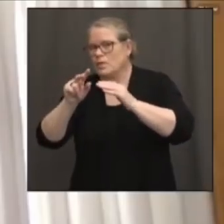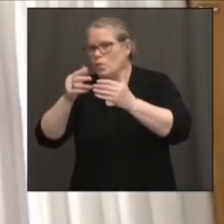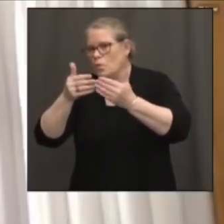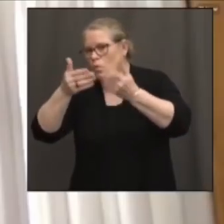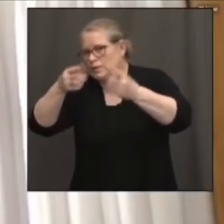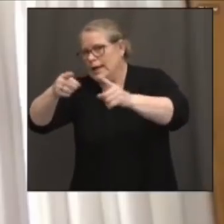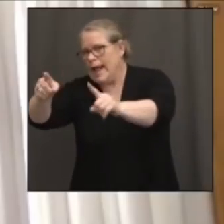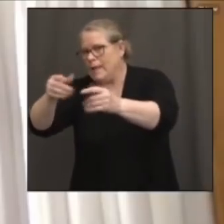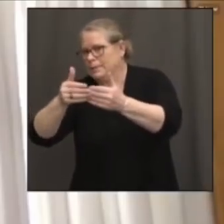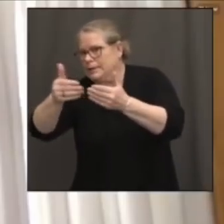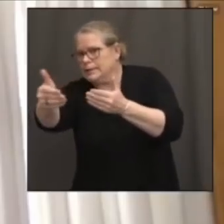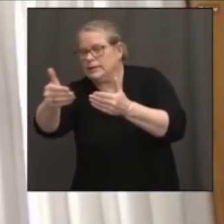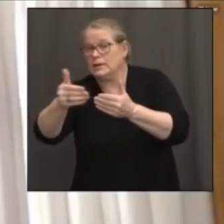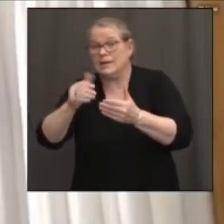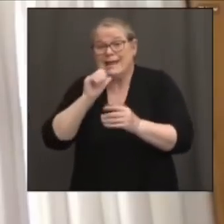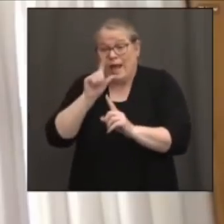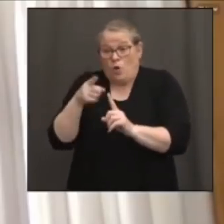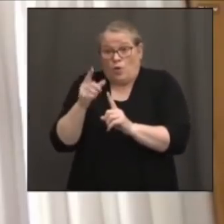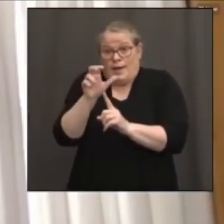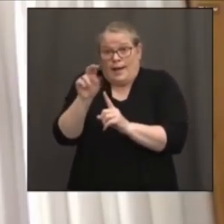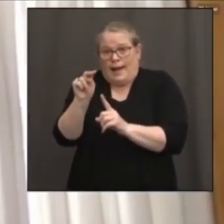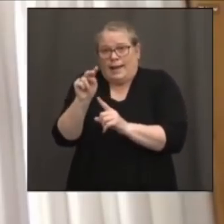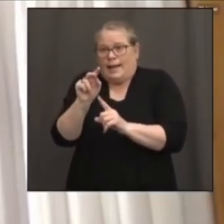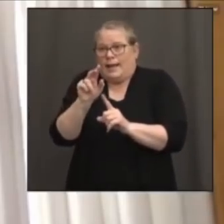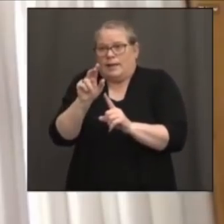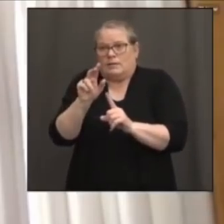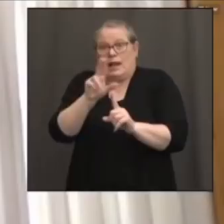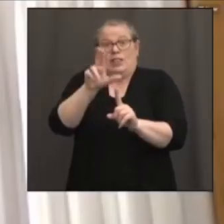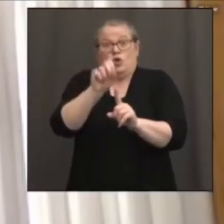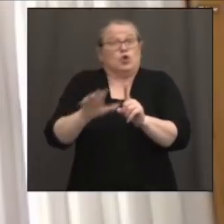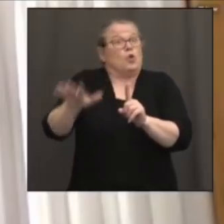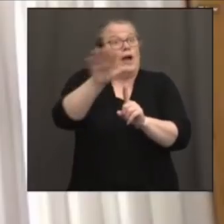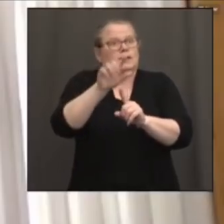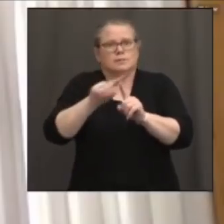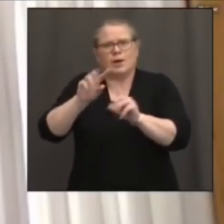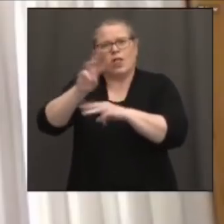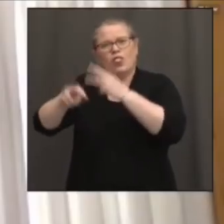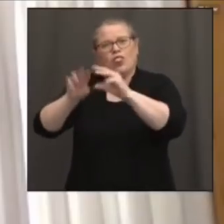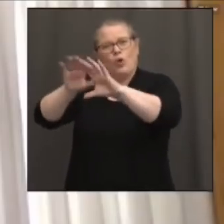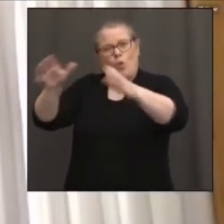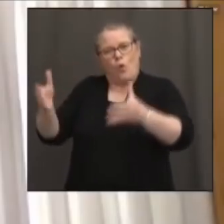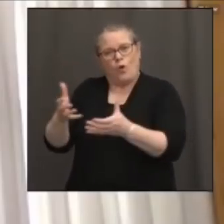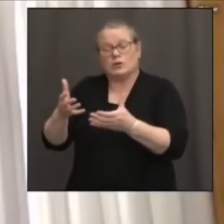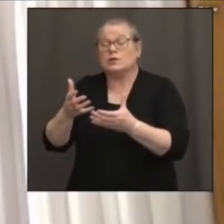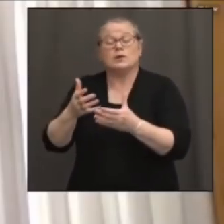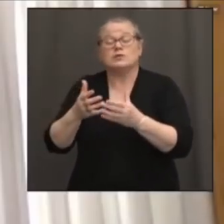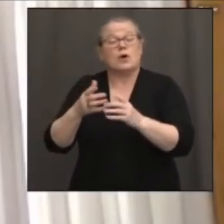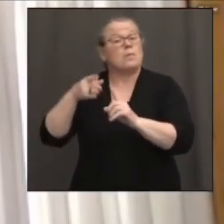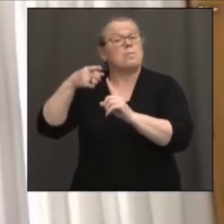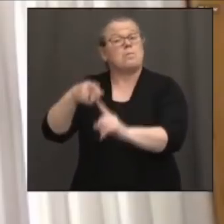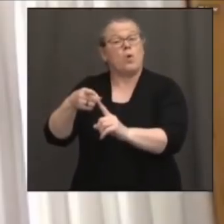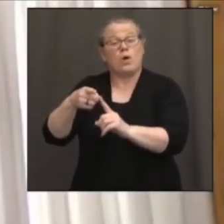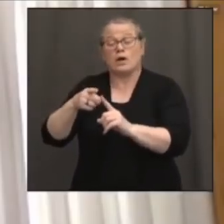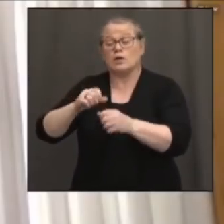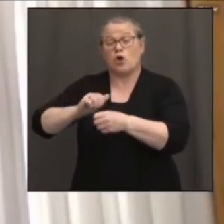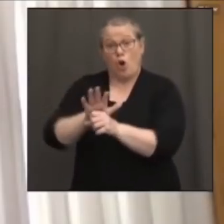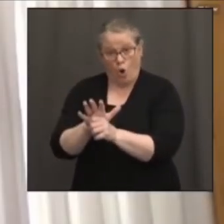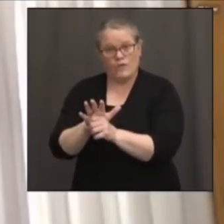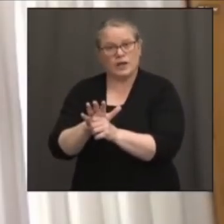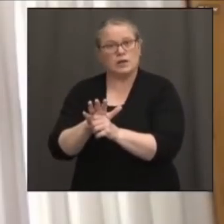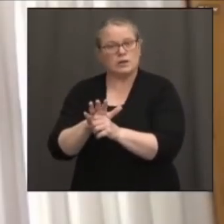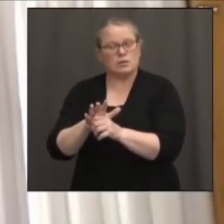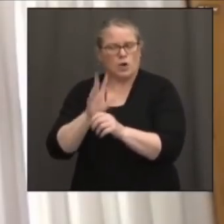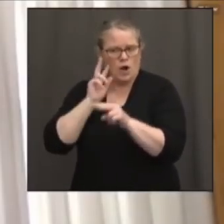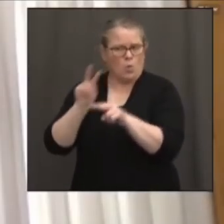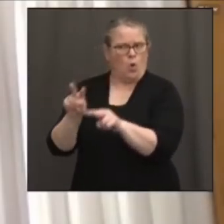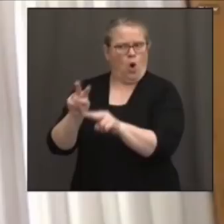What we do know is we're going to continue to keep very close eye on COVID, regardless of what vaccination rates we ultimately get to. And, I'm sure the